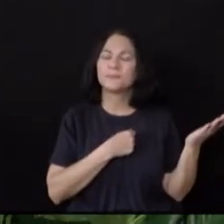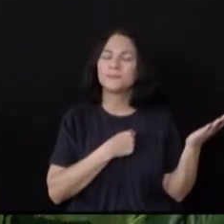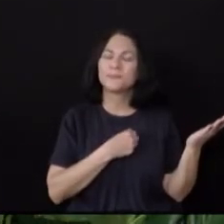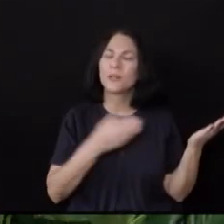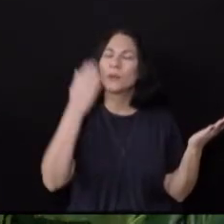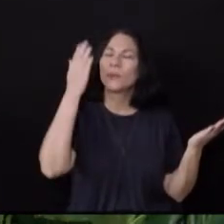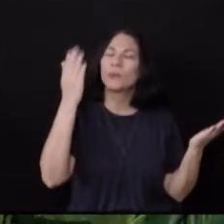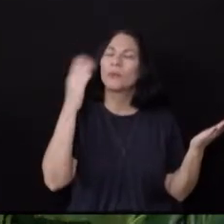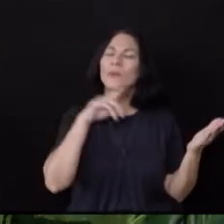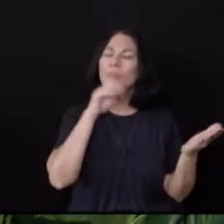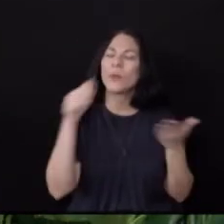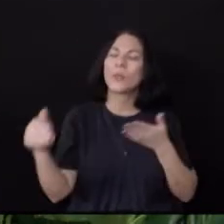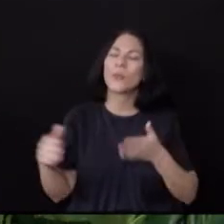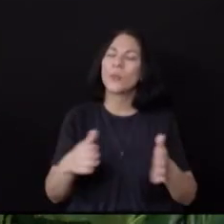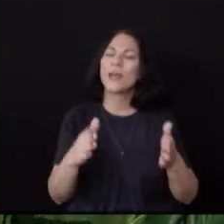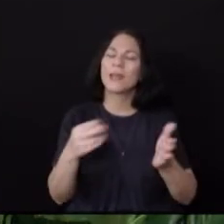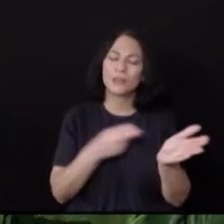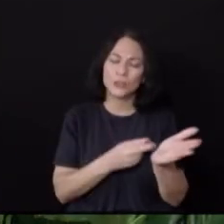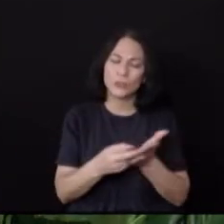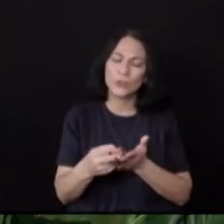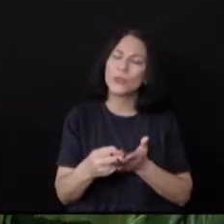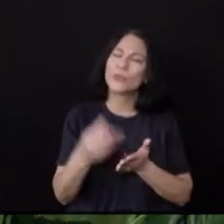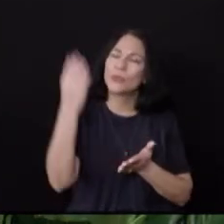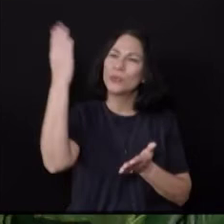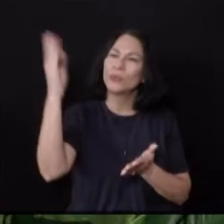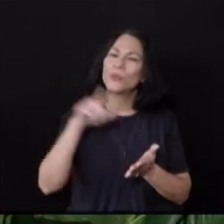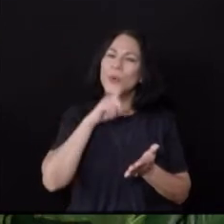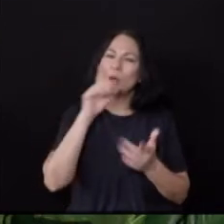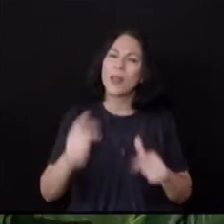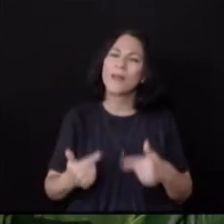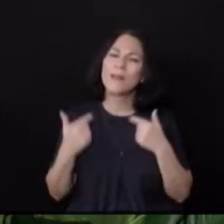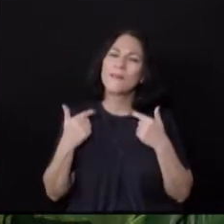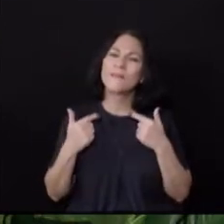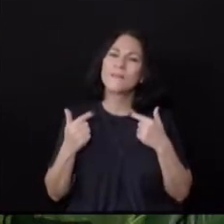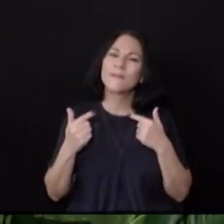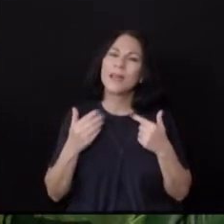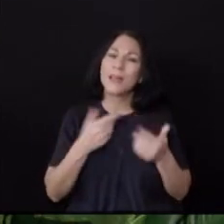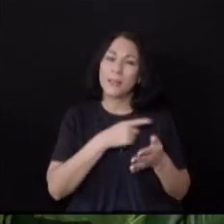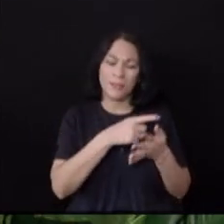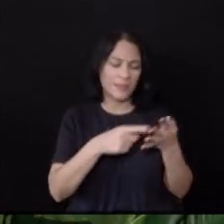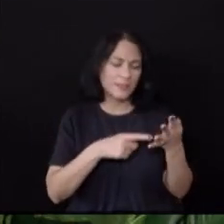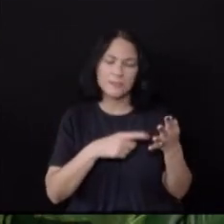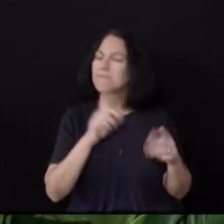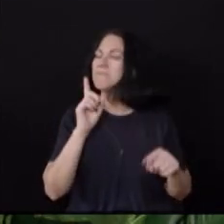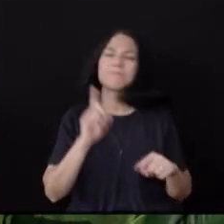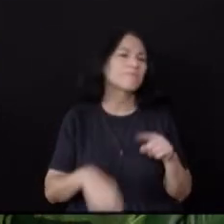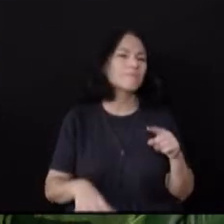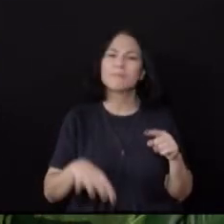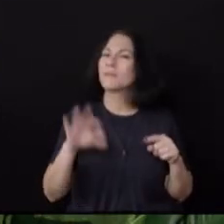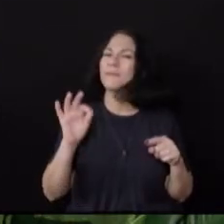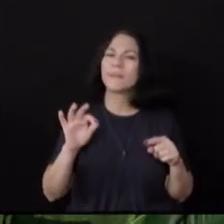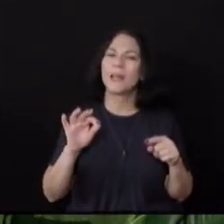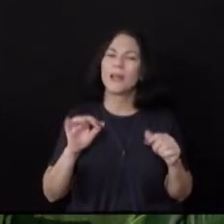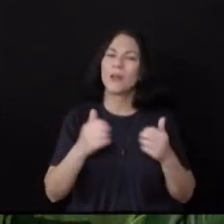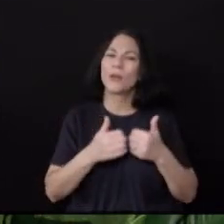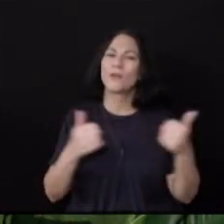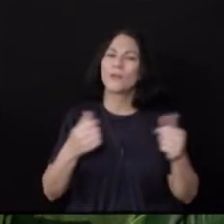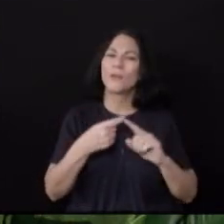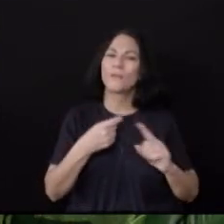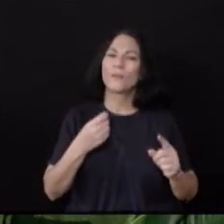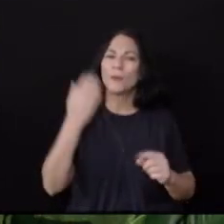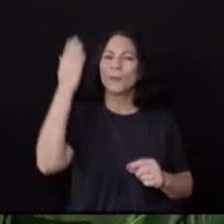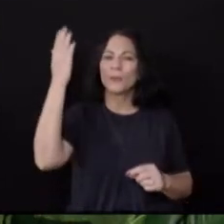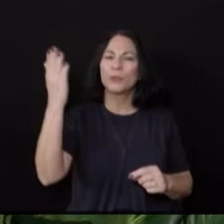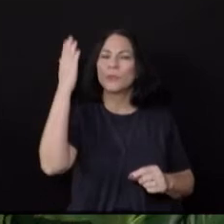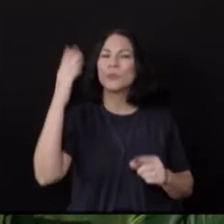You are the way, you are the truth, you are the life, and these things cannot be found apart from you or from walking